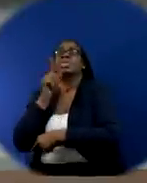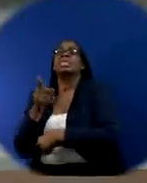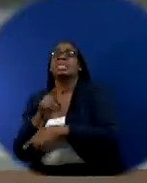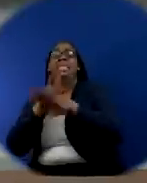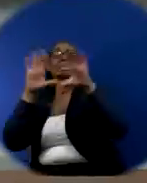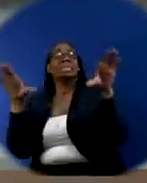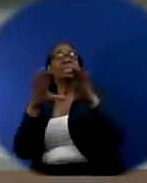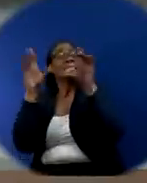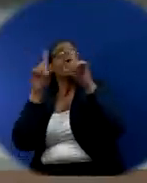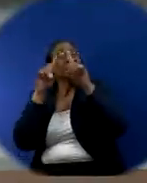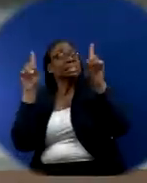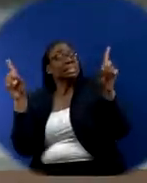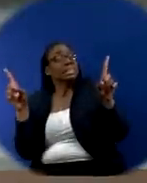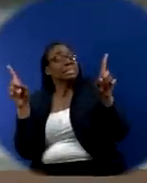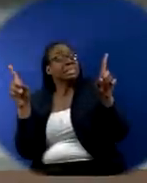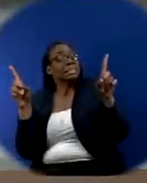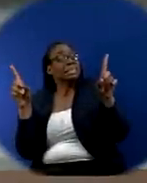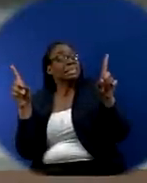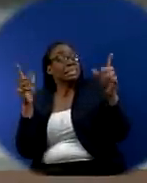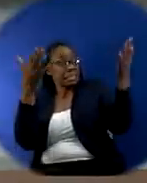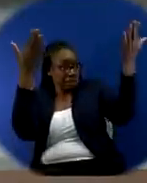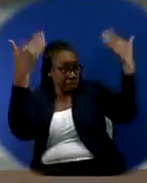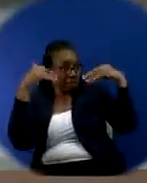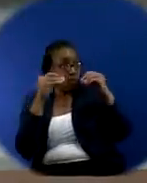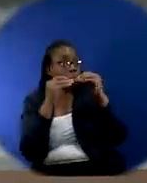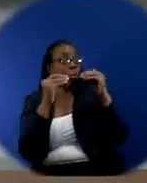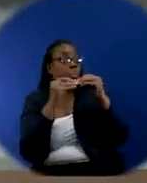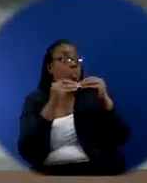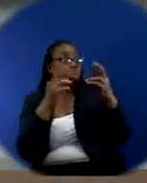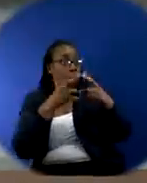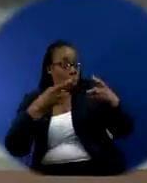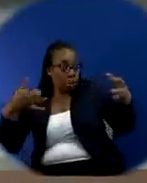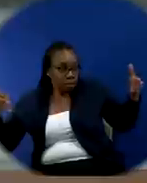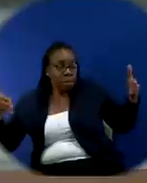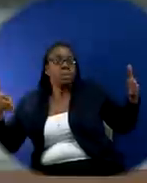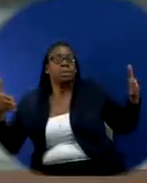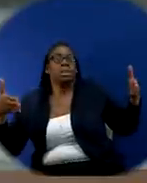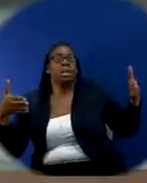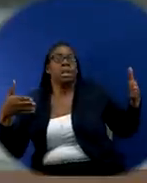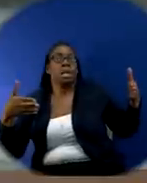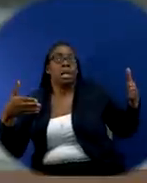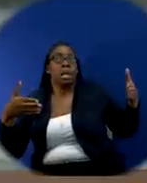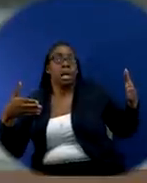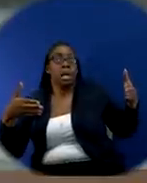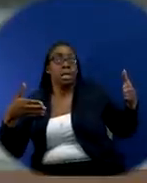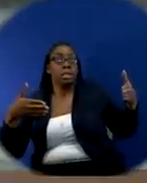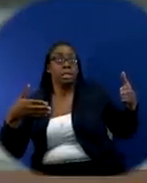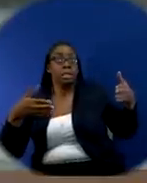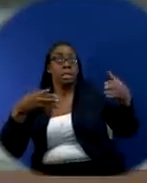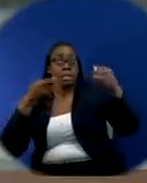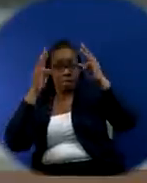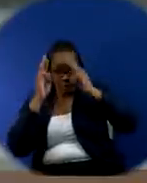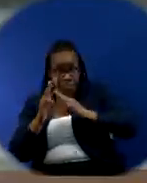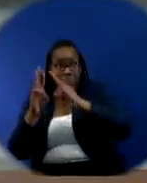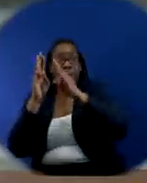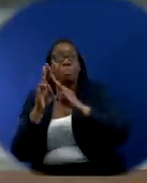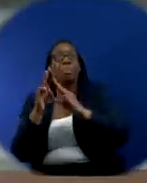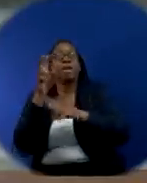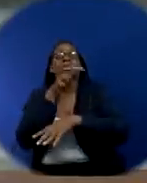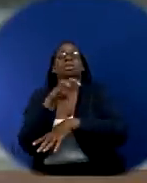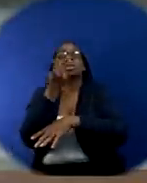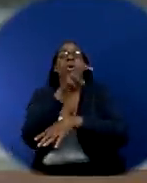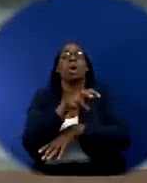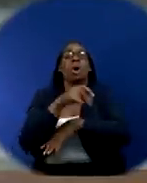but there is still room.' Then the master told his servant, 'Go out to the roads